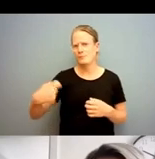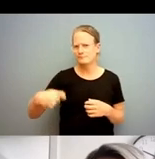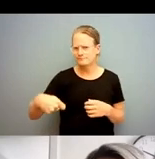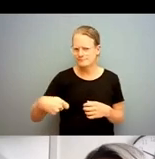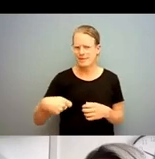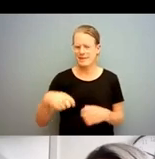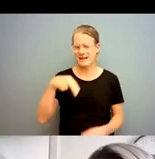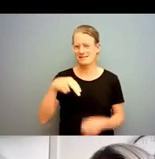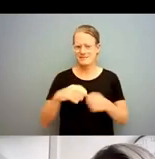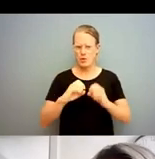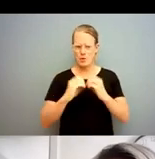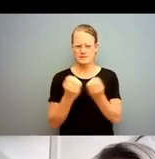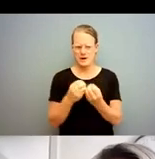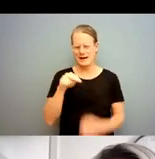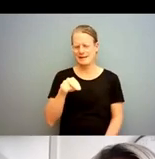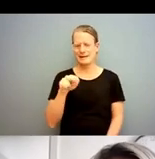Nunatsinni Inuit Nahlotsikatofia.